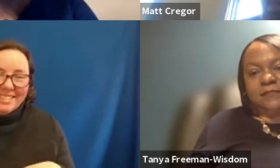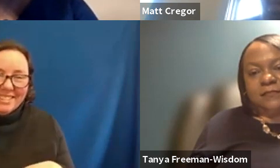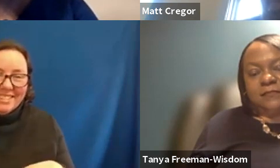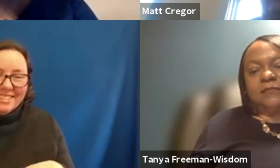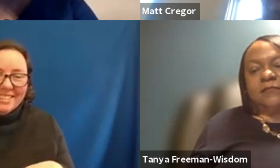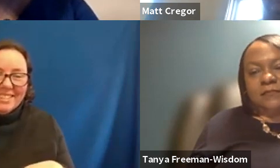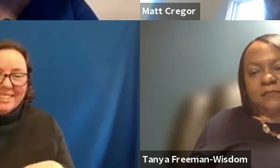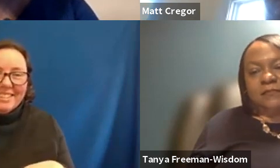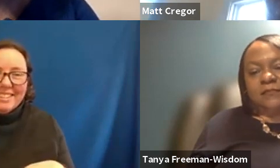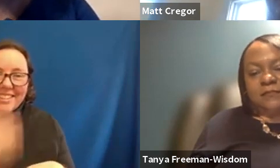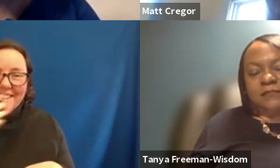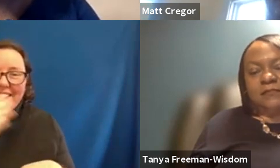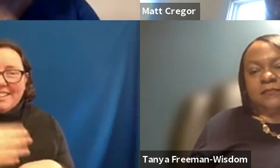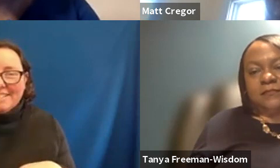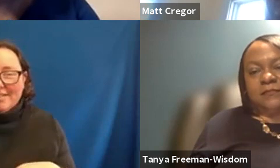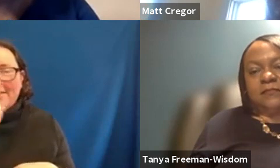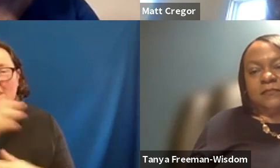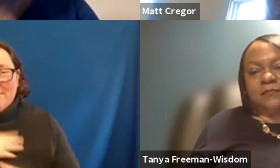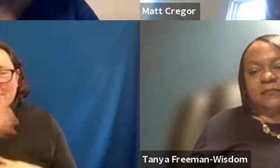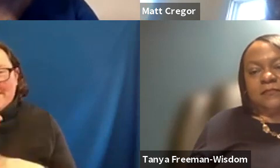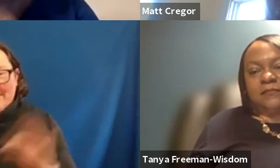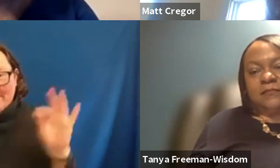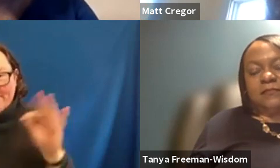welcome. Thank you. Thank you, appreciate it.